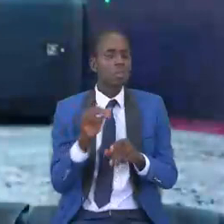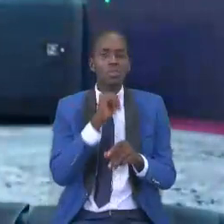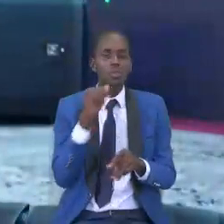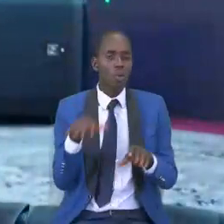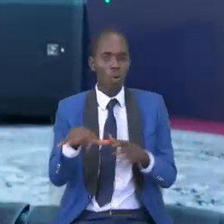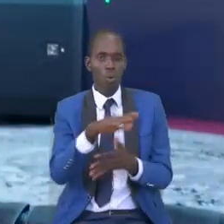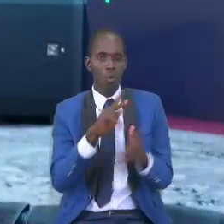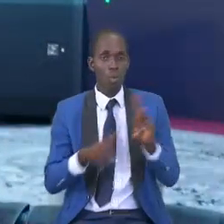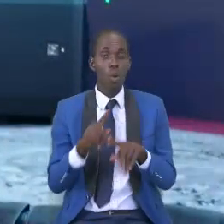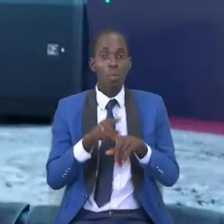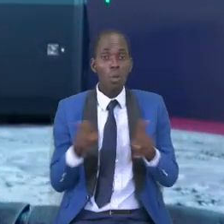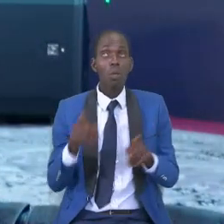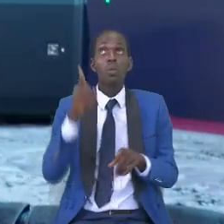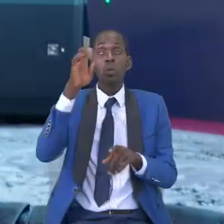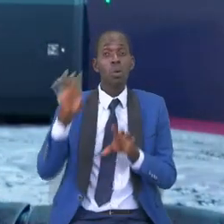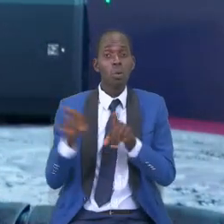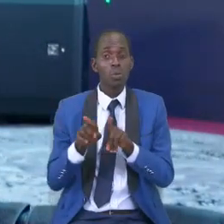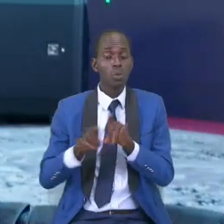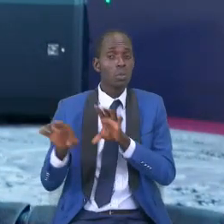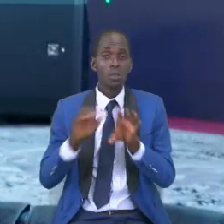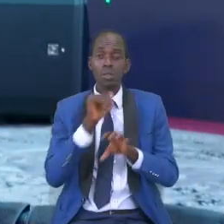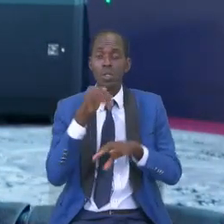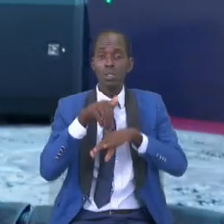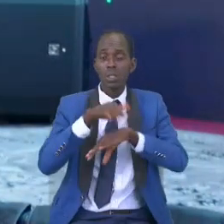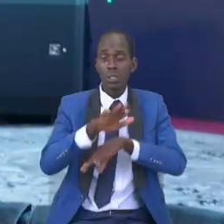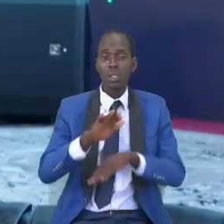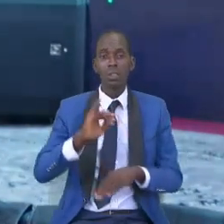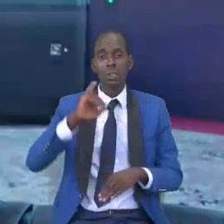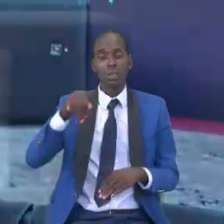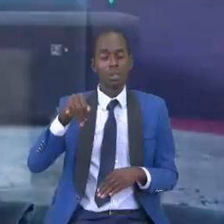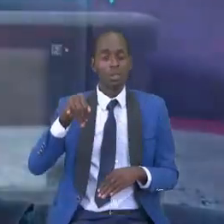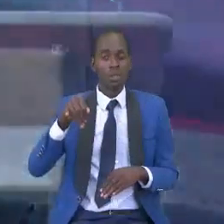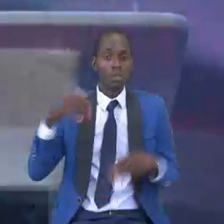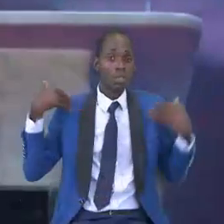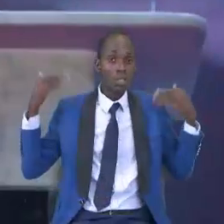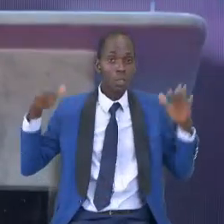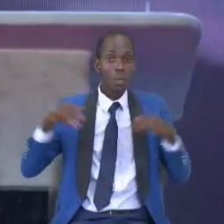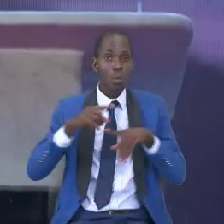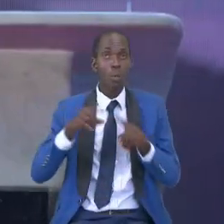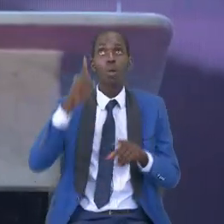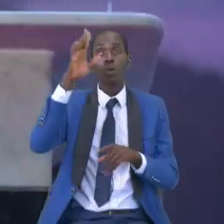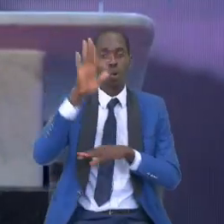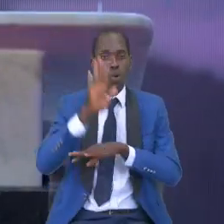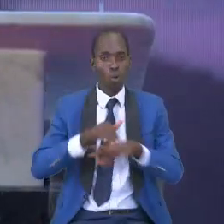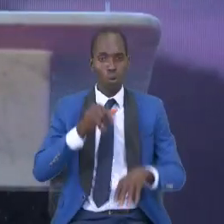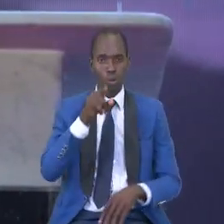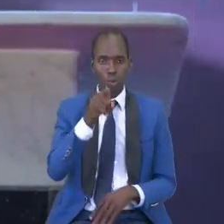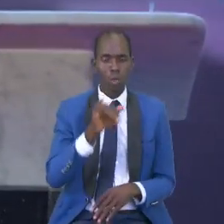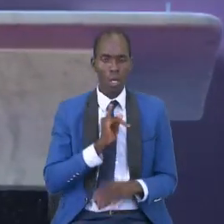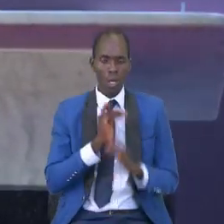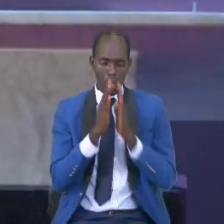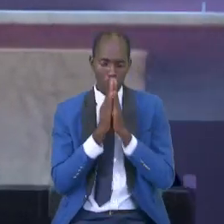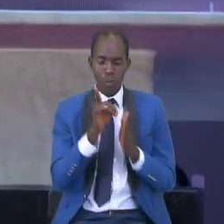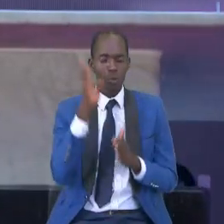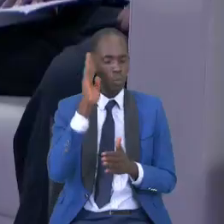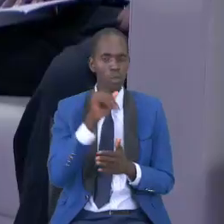now, what you are doing in ministry, but he called you. And I pray that you will not fail